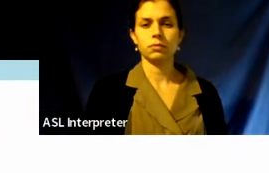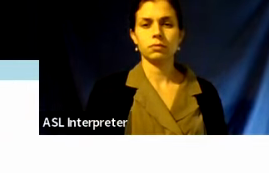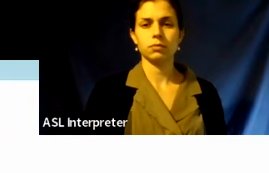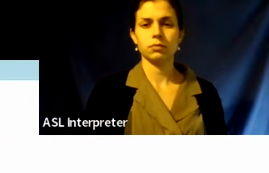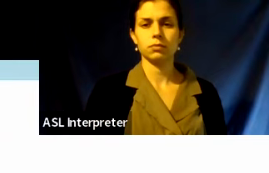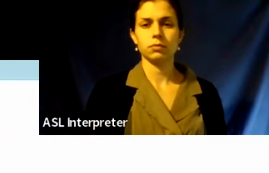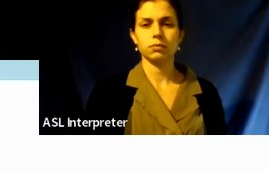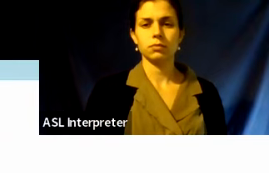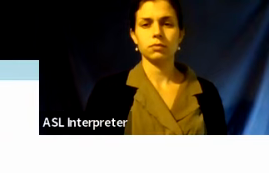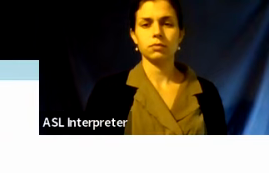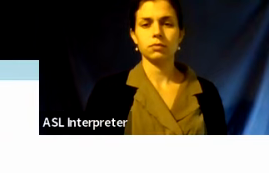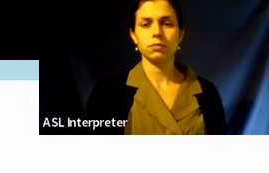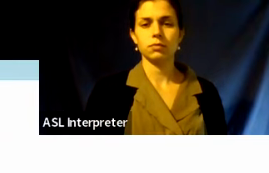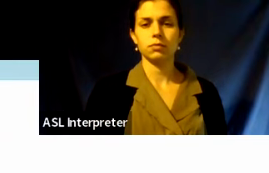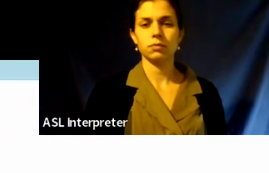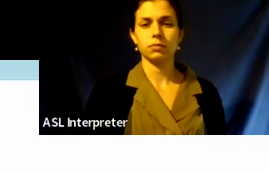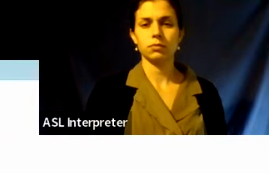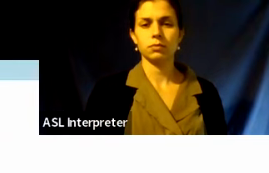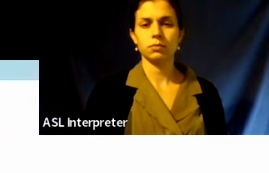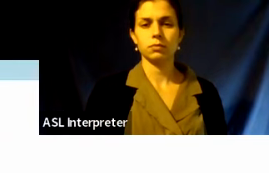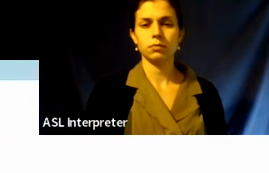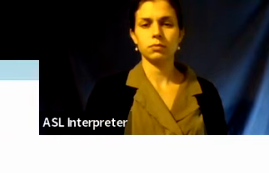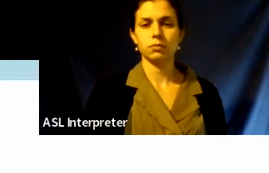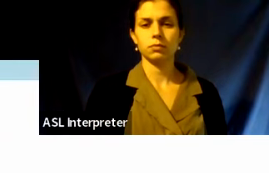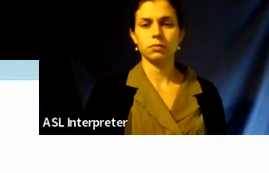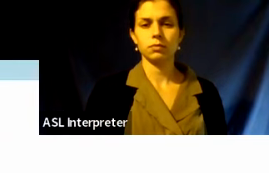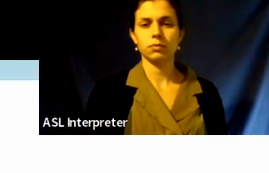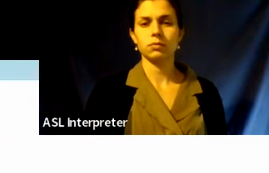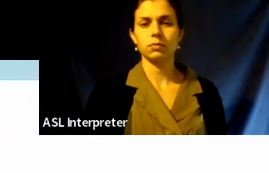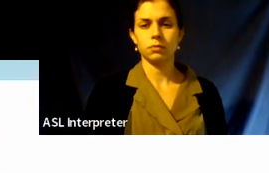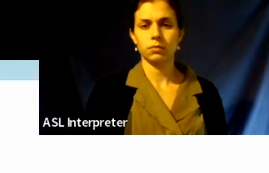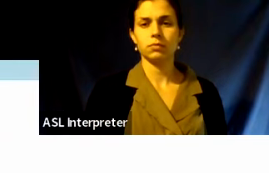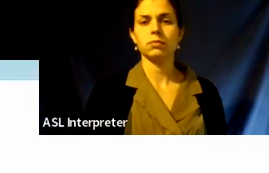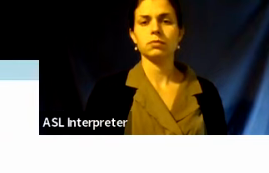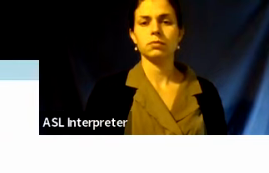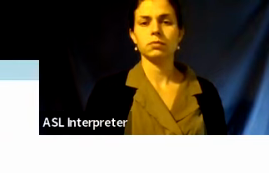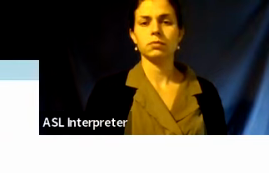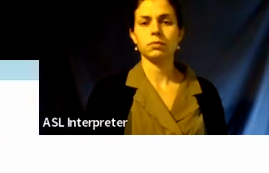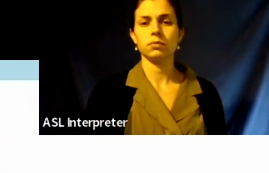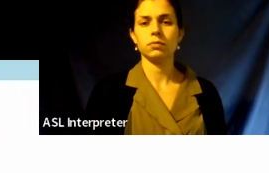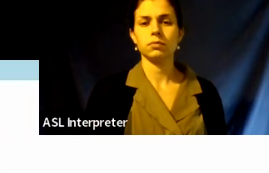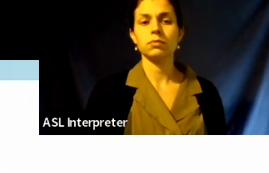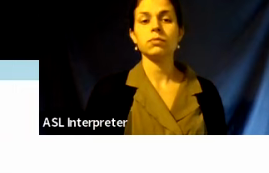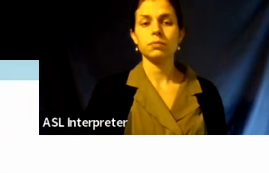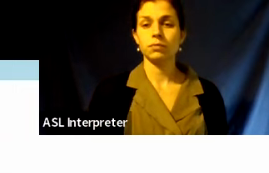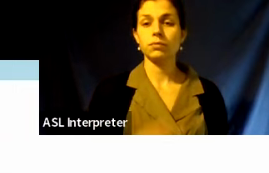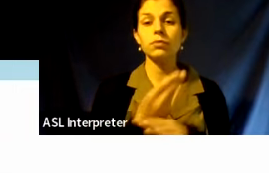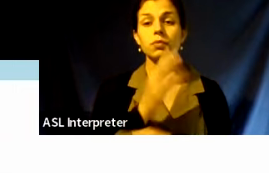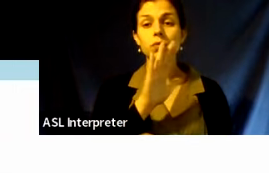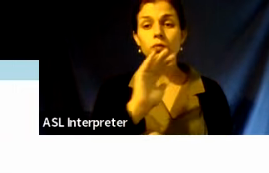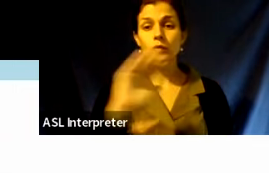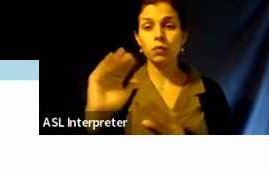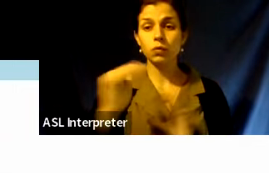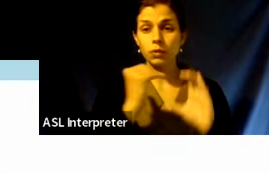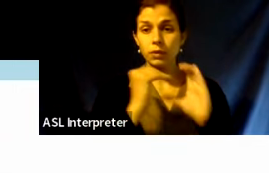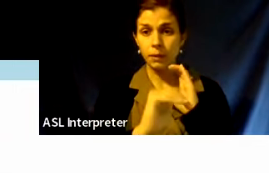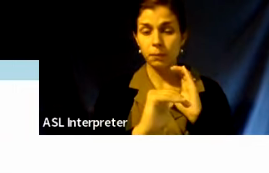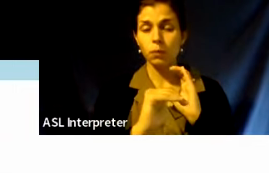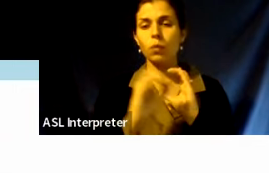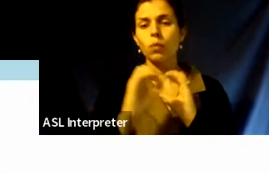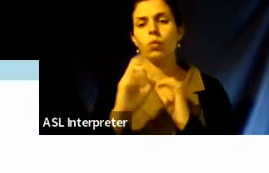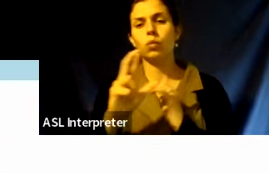APP, lowercase letters. And then log in with your email or phone registered with the school.